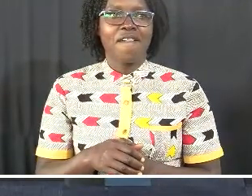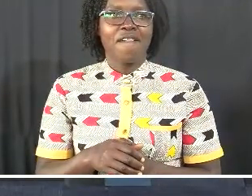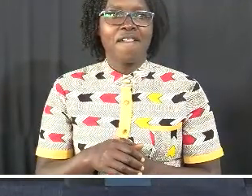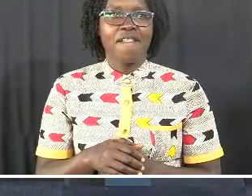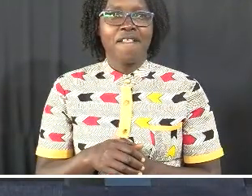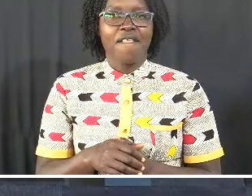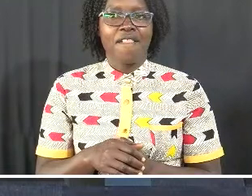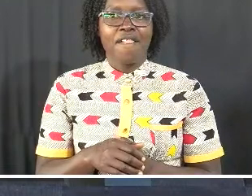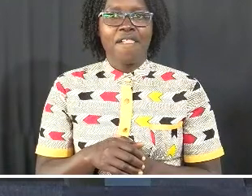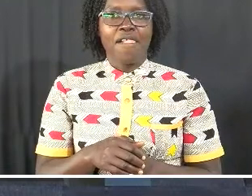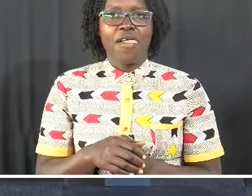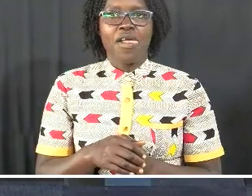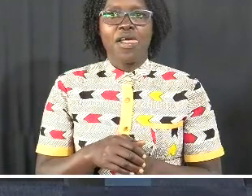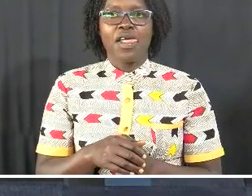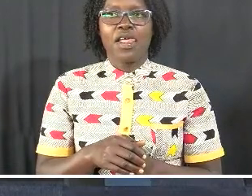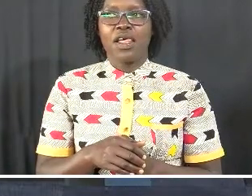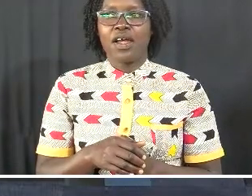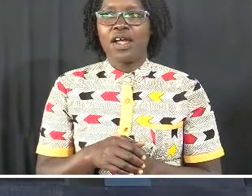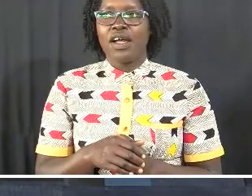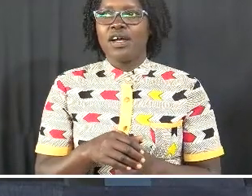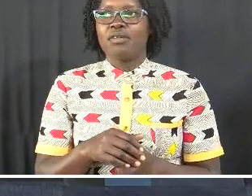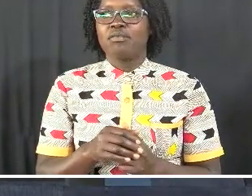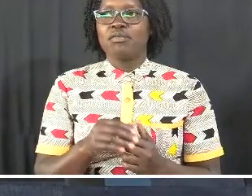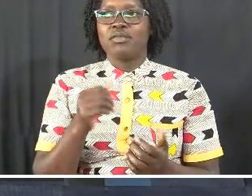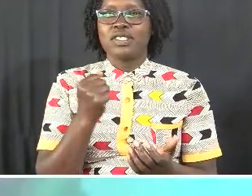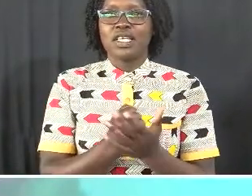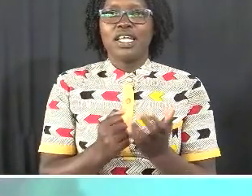Mbona Yesu akasulubiwa